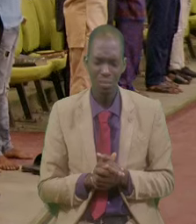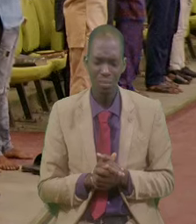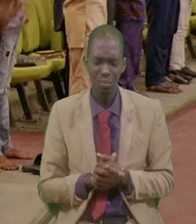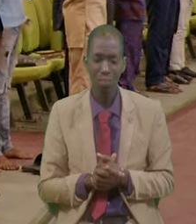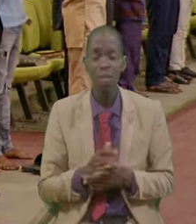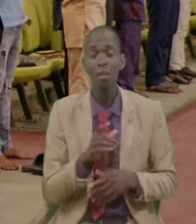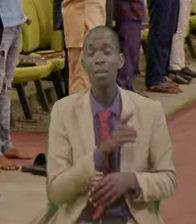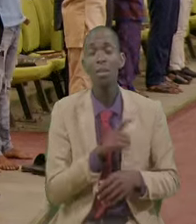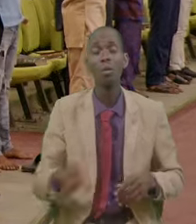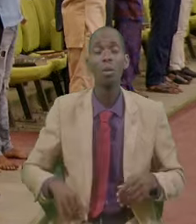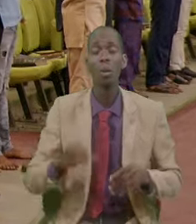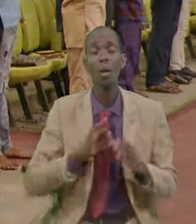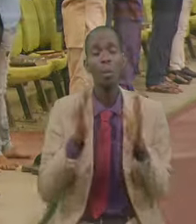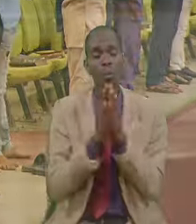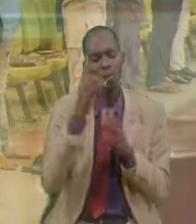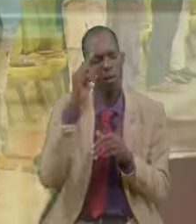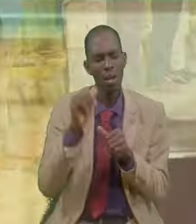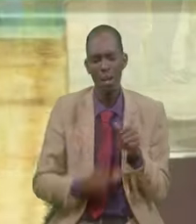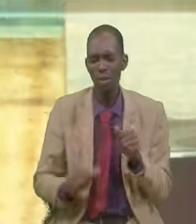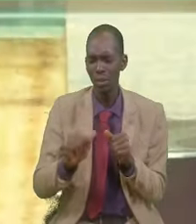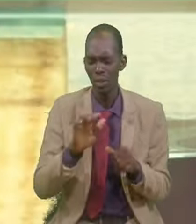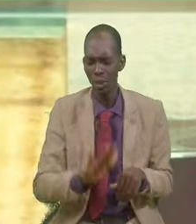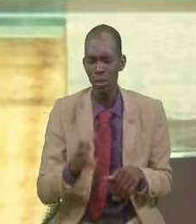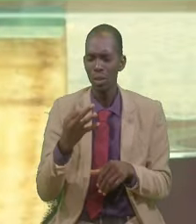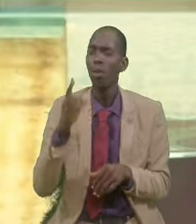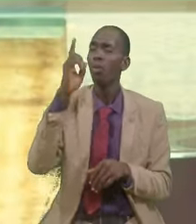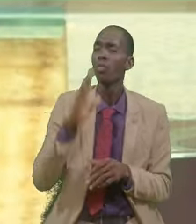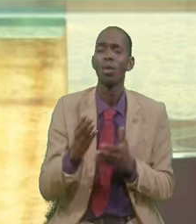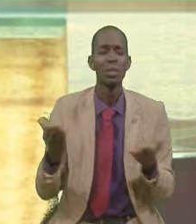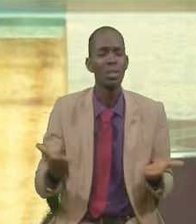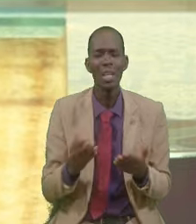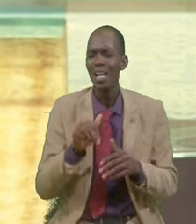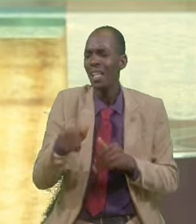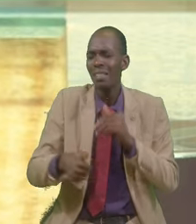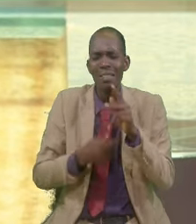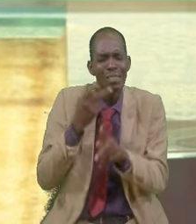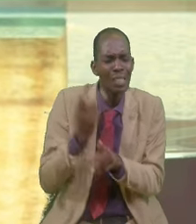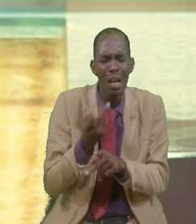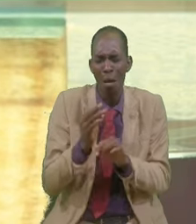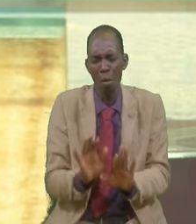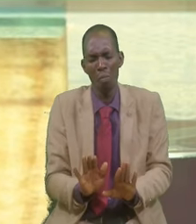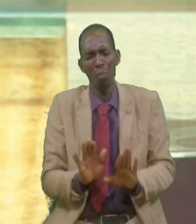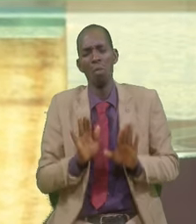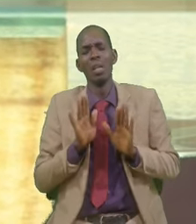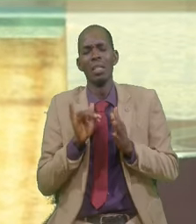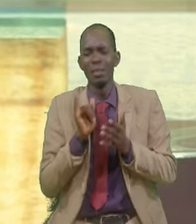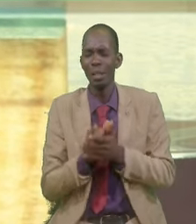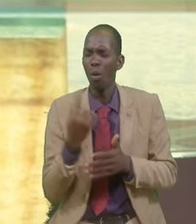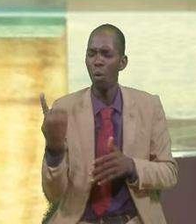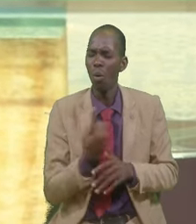And Lord, I pray for every child of God here. Every form of fear that gives you a